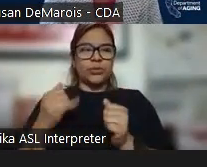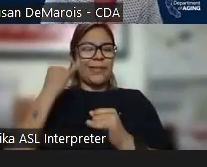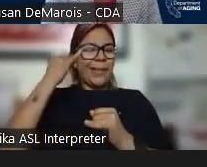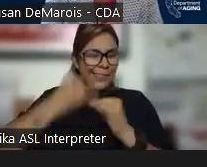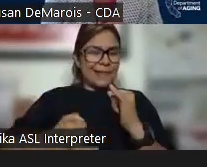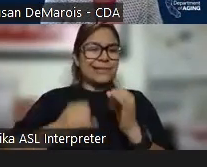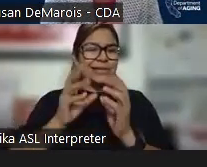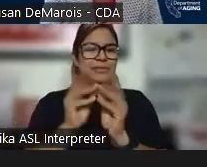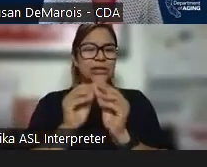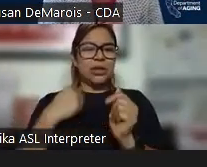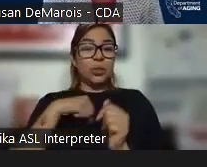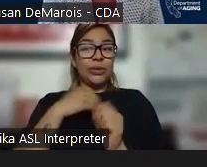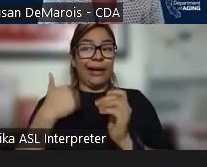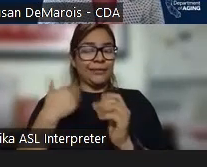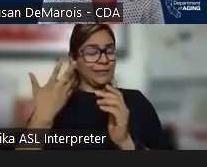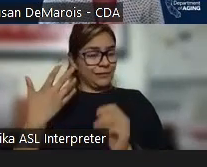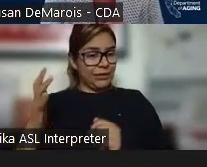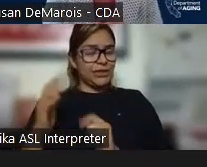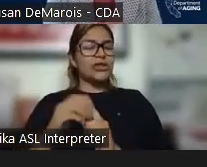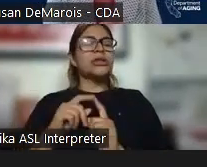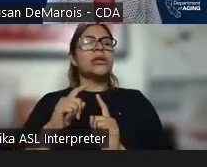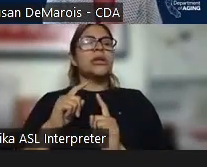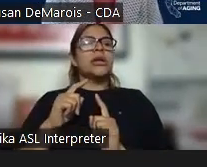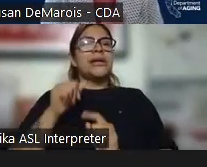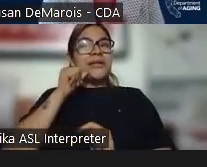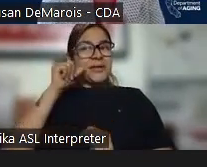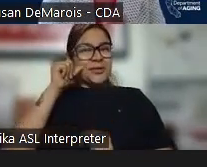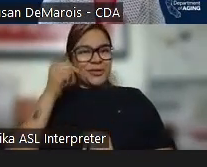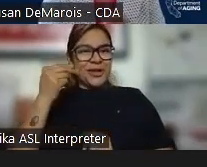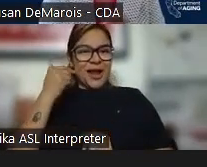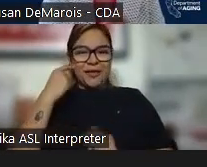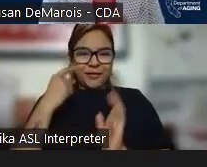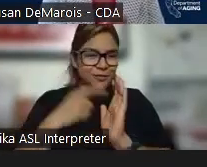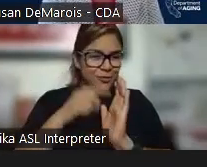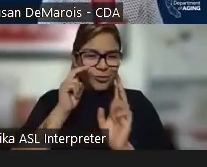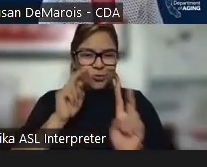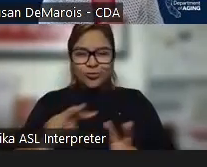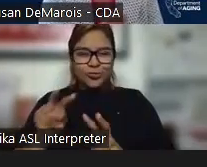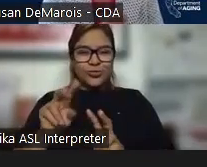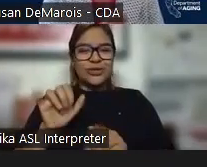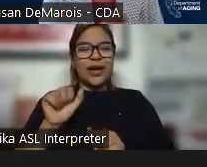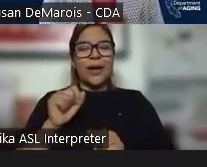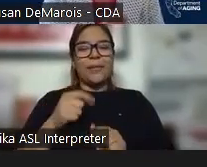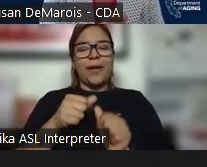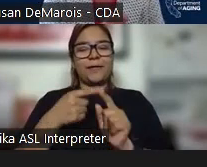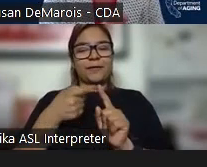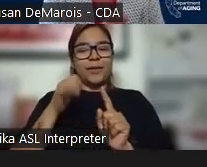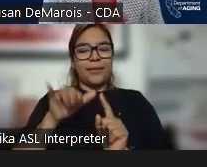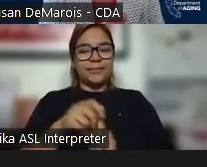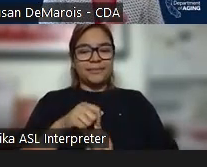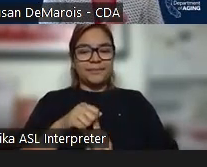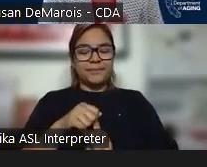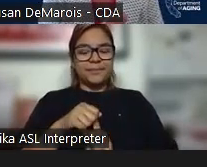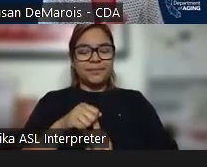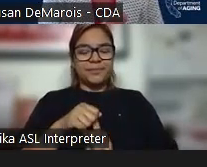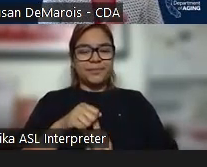with you. Yesterday, so many familiar faces from the webinar on the Home and